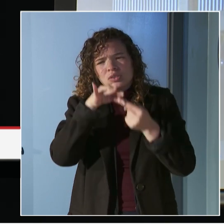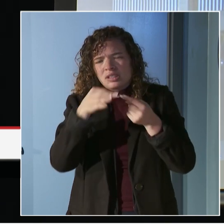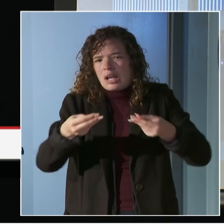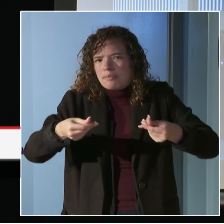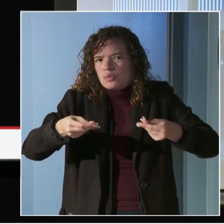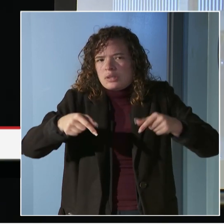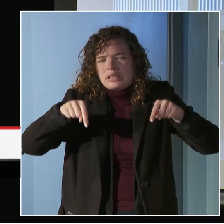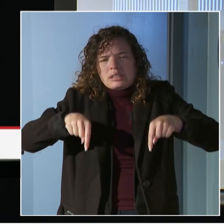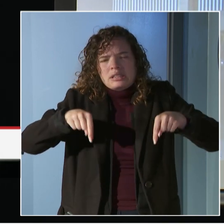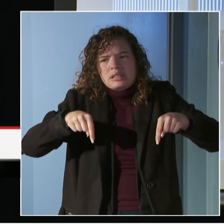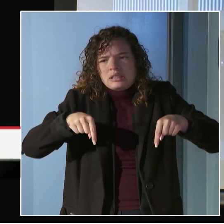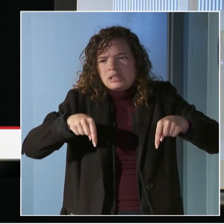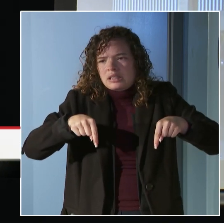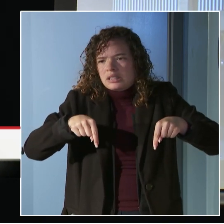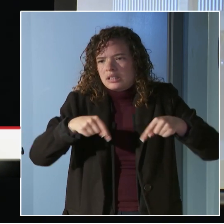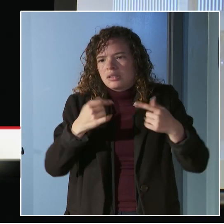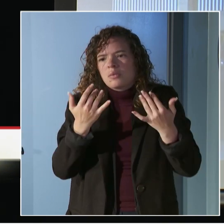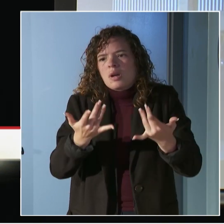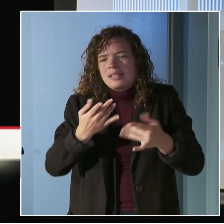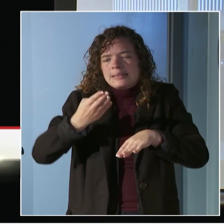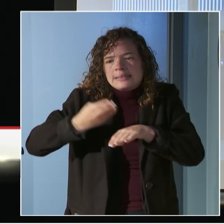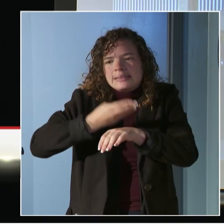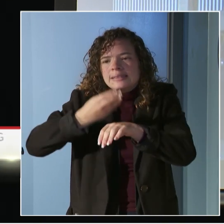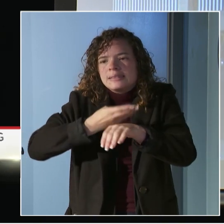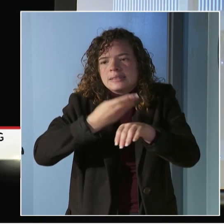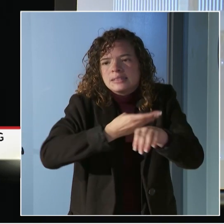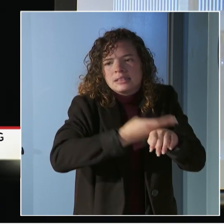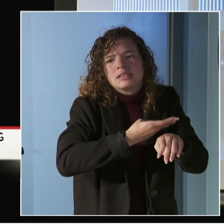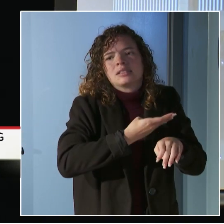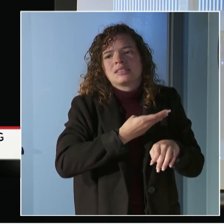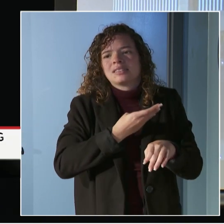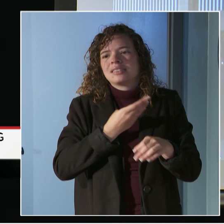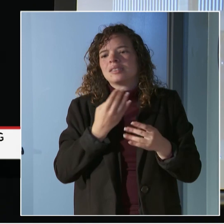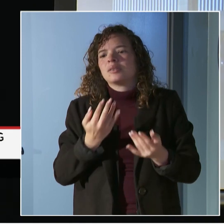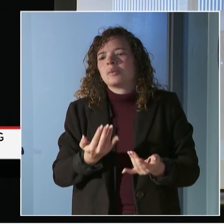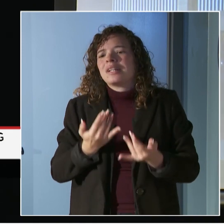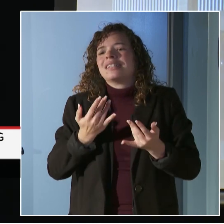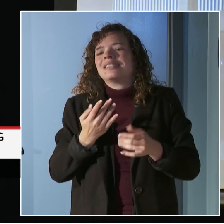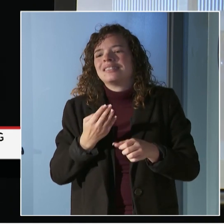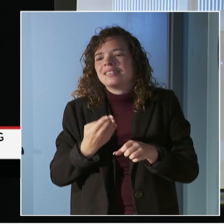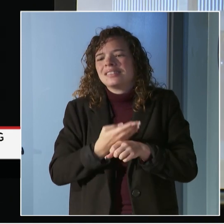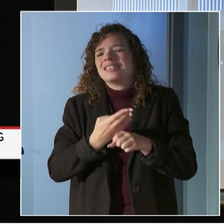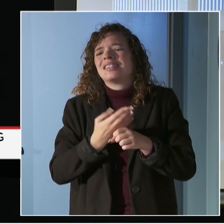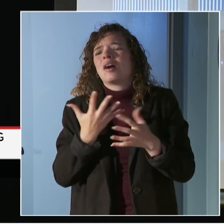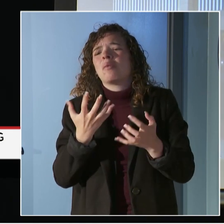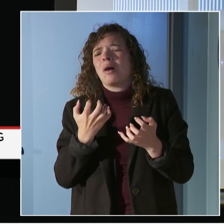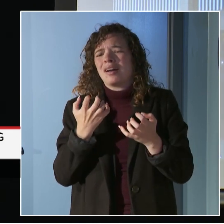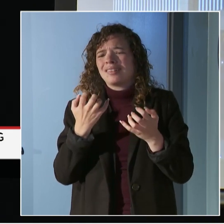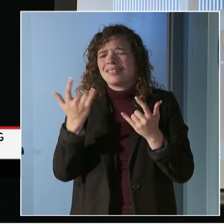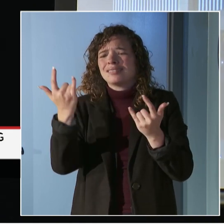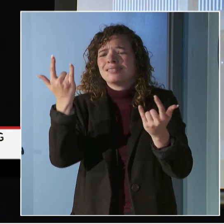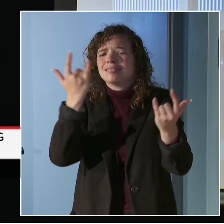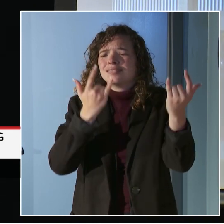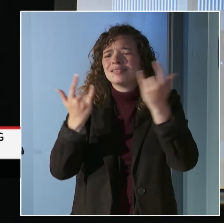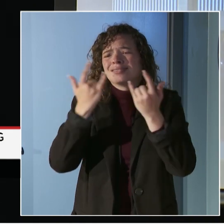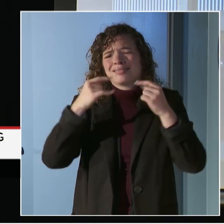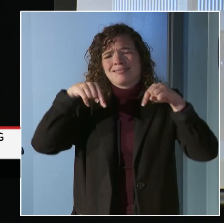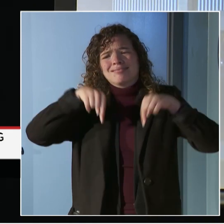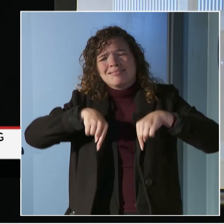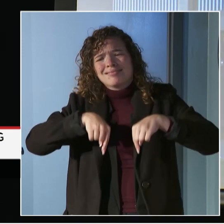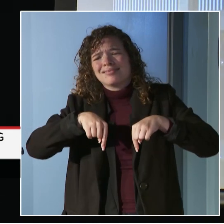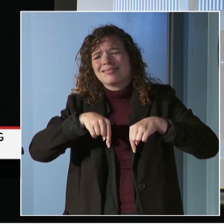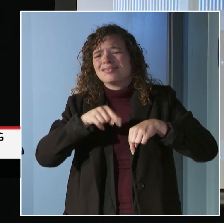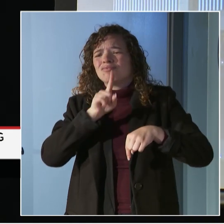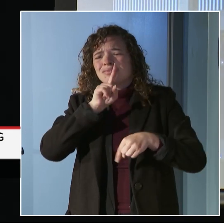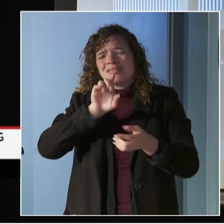to be born again. It was waiting to be loved and invested in and